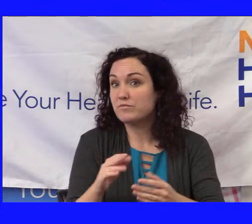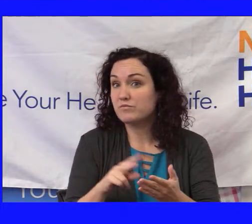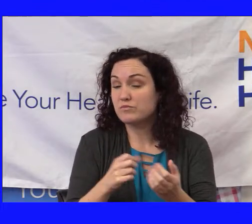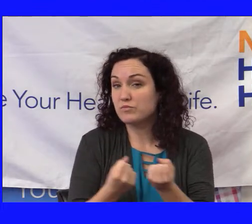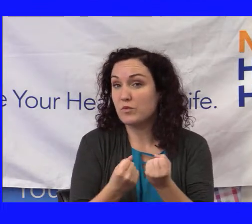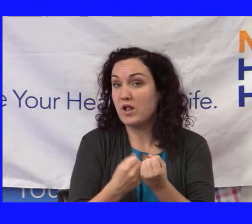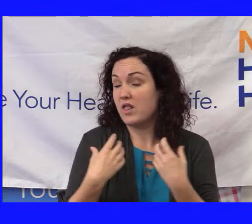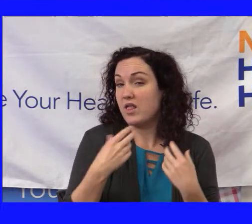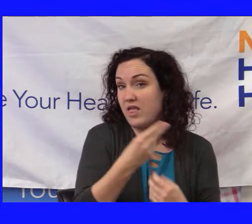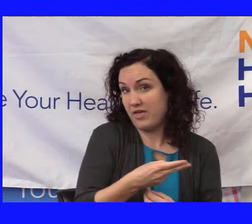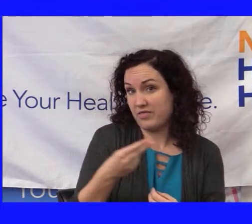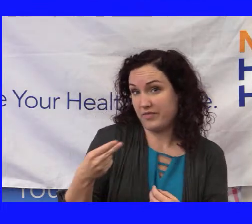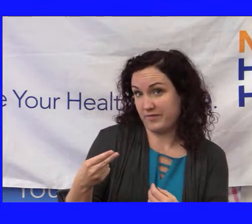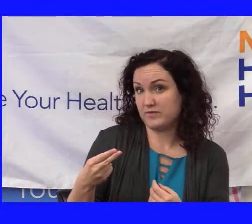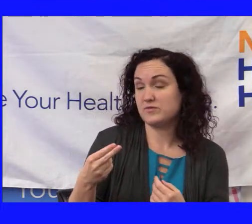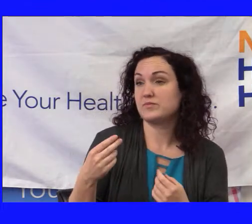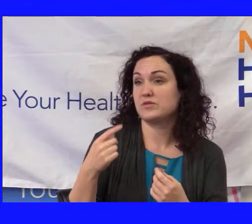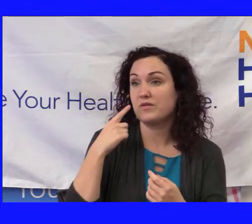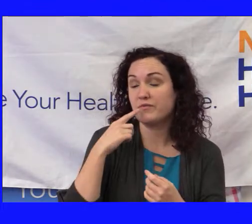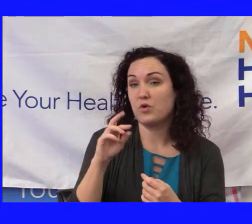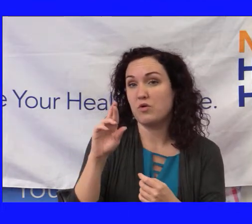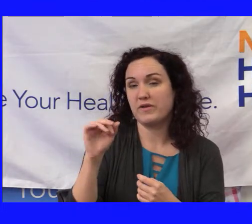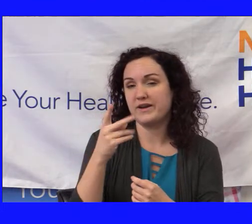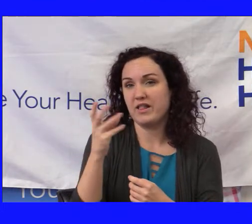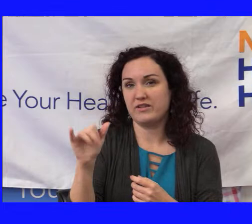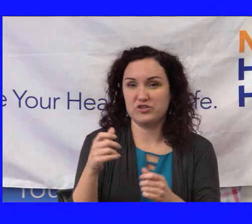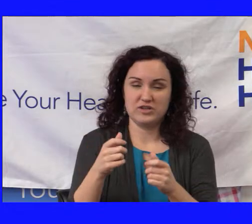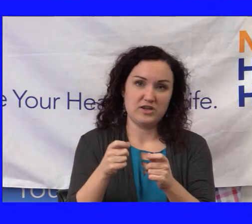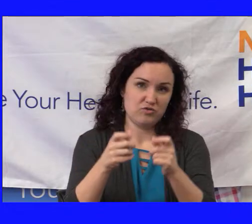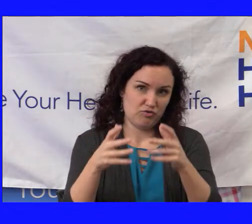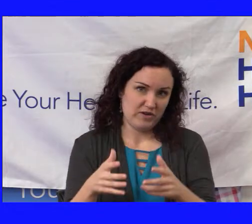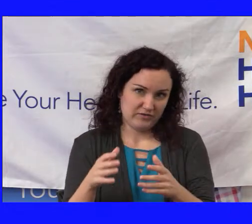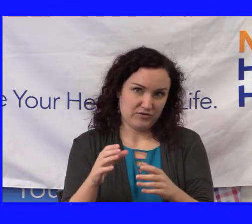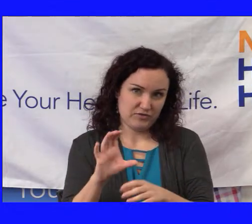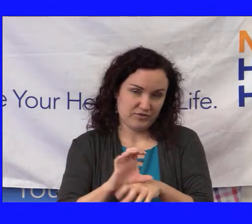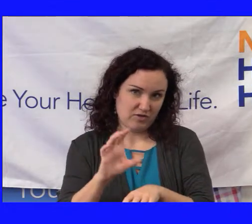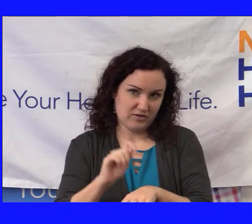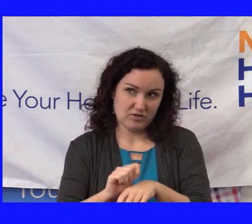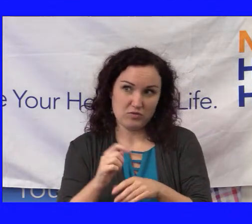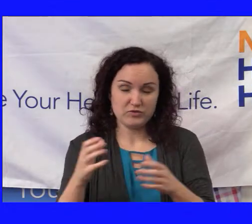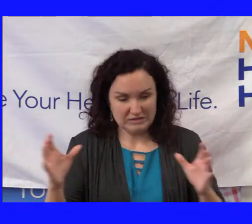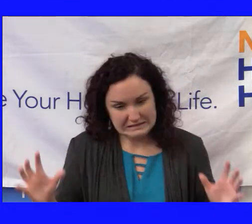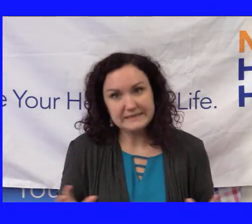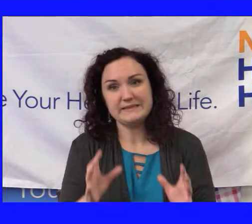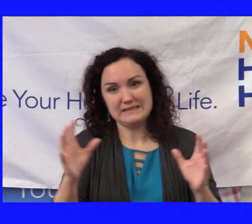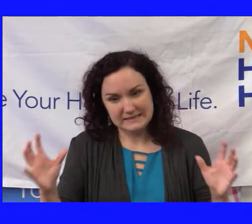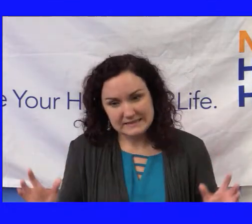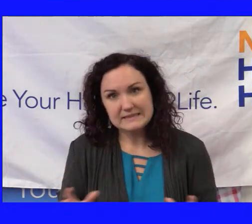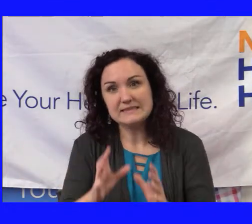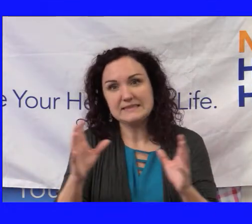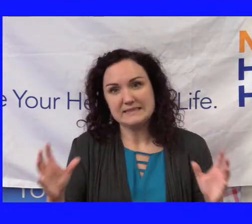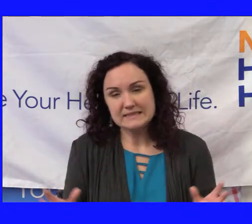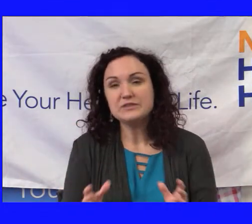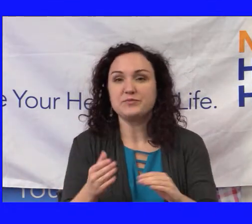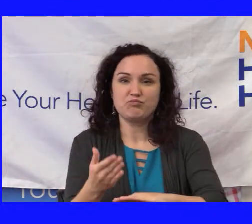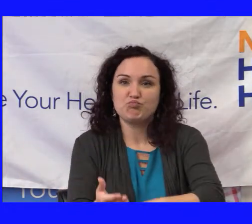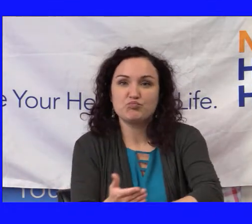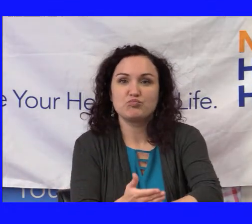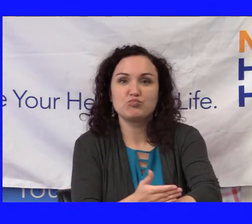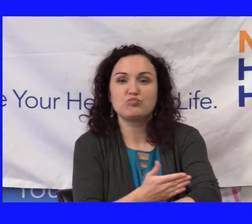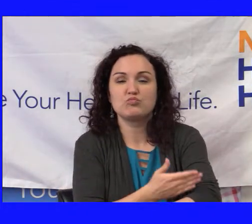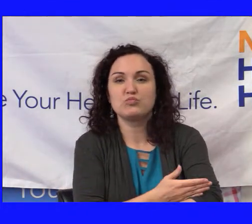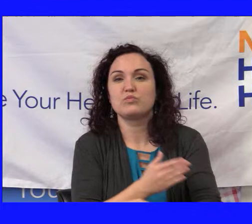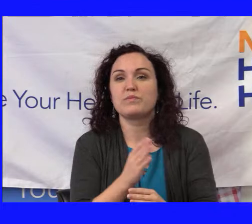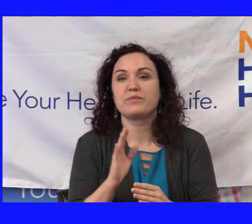Health and Hospitals, through our Radiology Directors Council, has been proactively driving improvement, continuous improvement